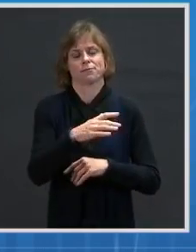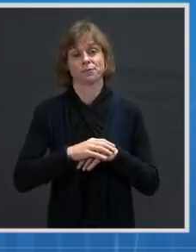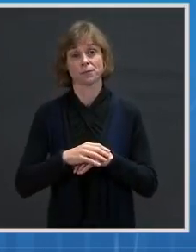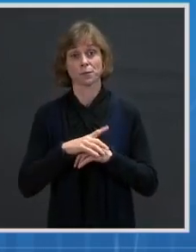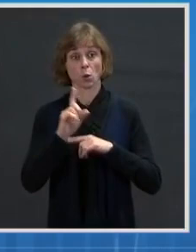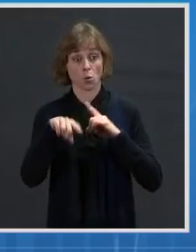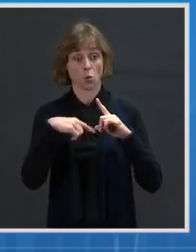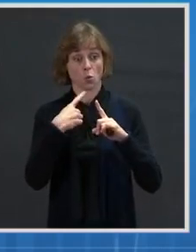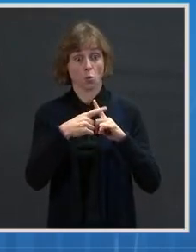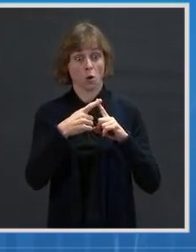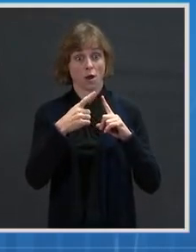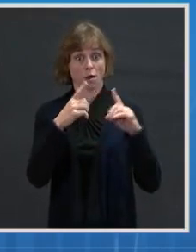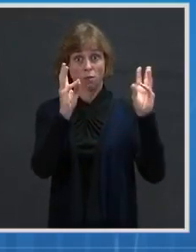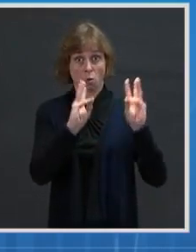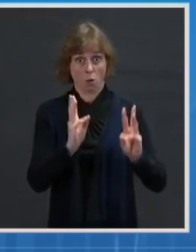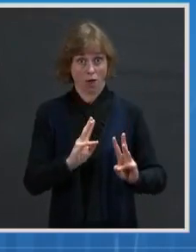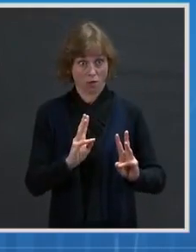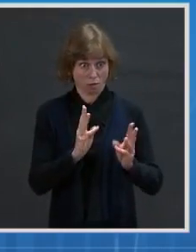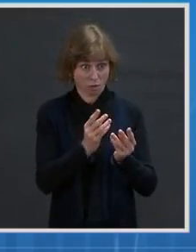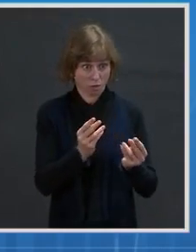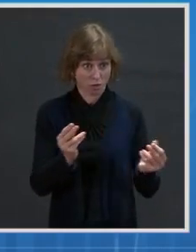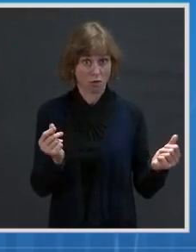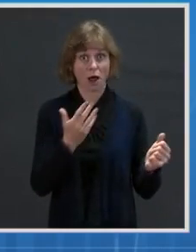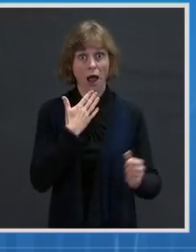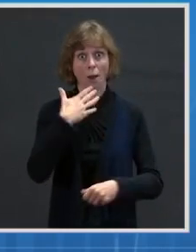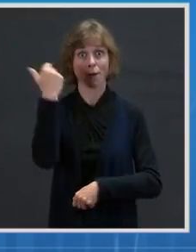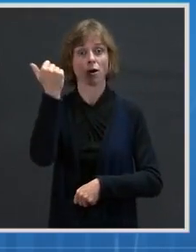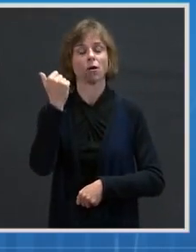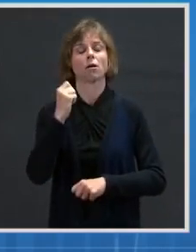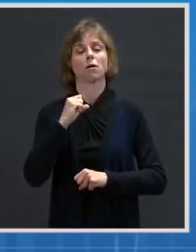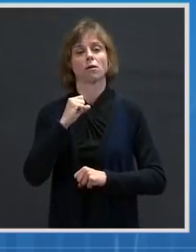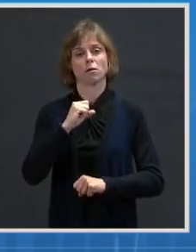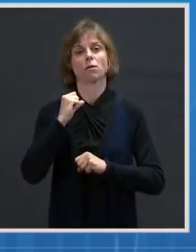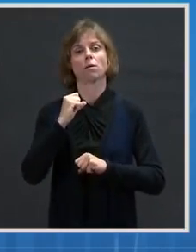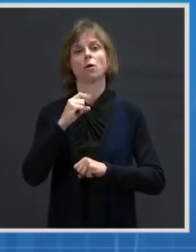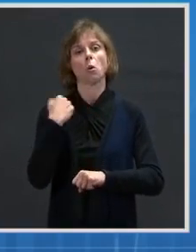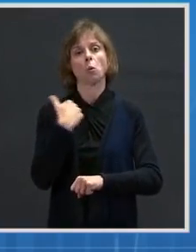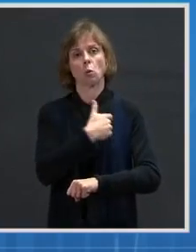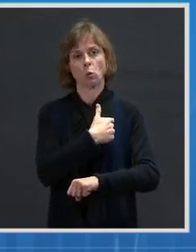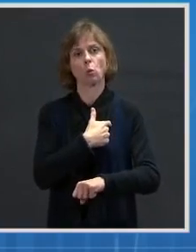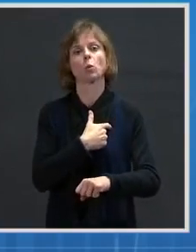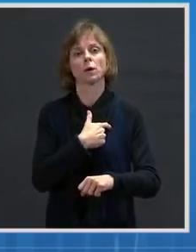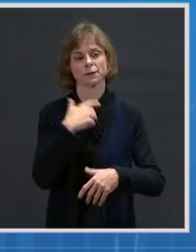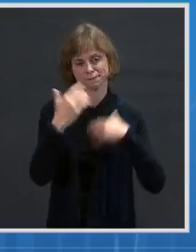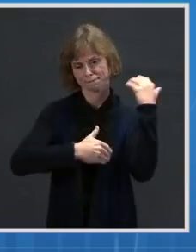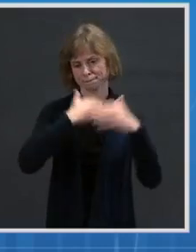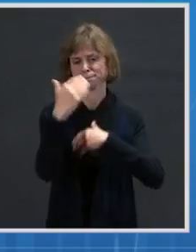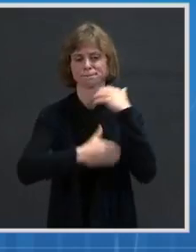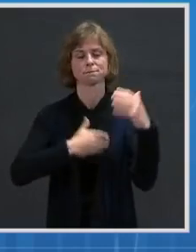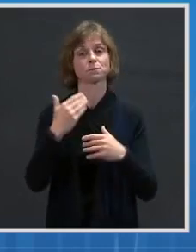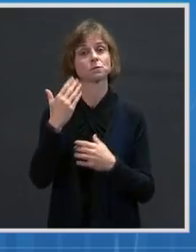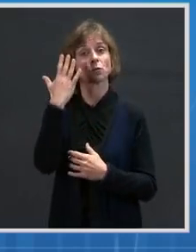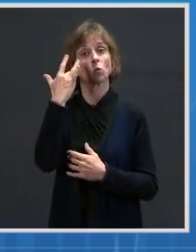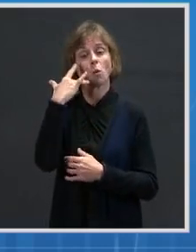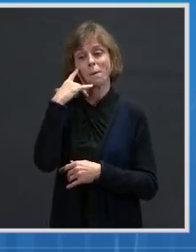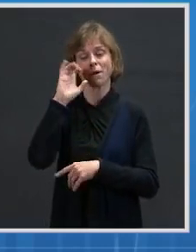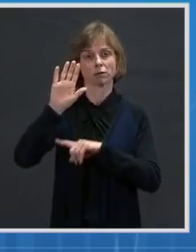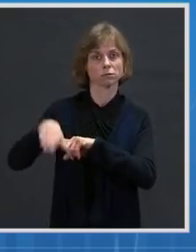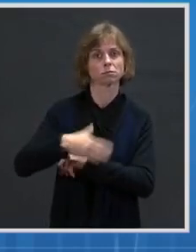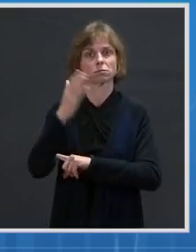weather began to improve, thanks to an all-out, round-the-clock effort from our teams and